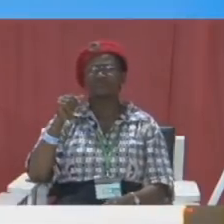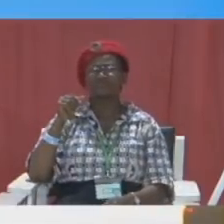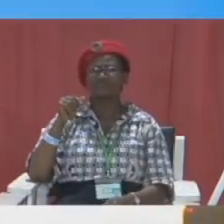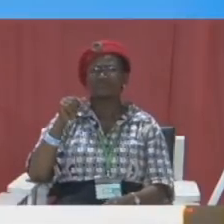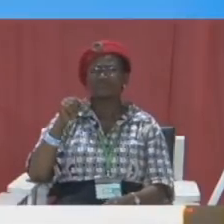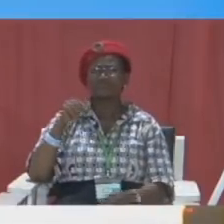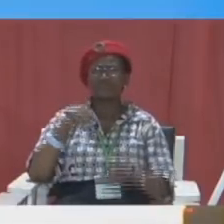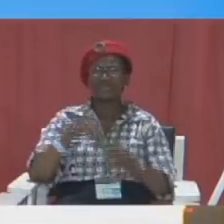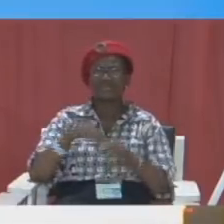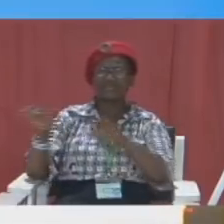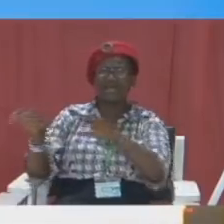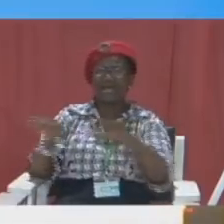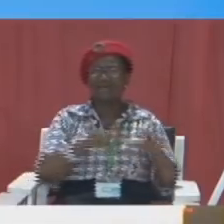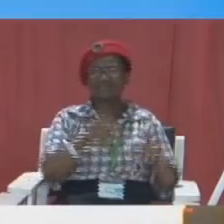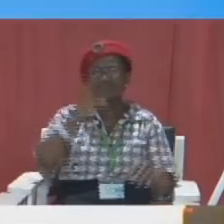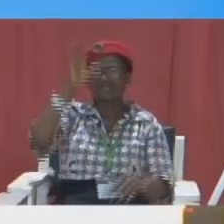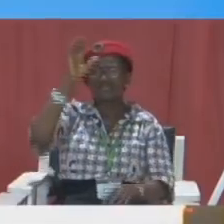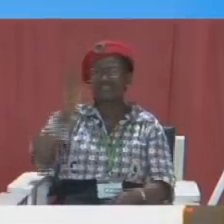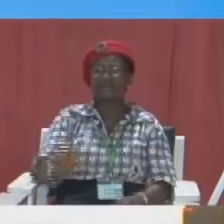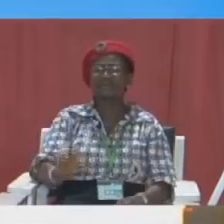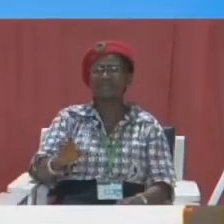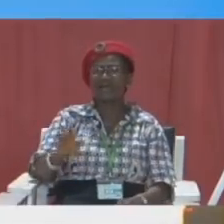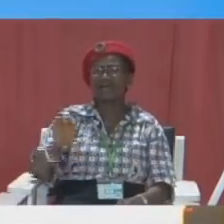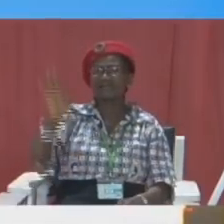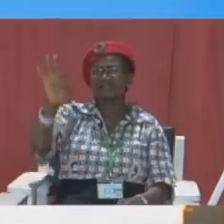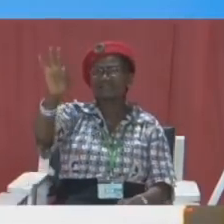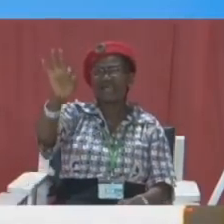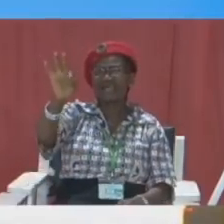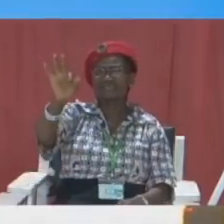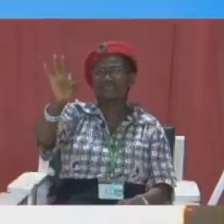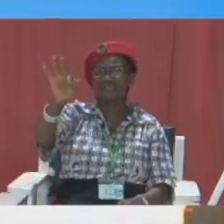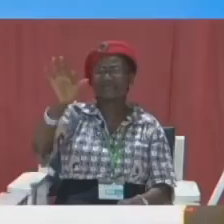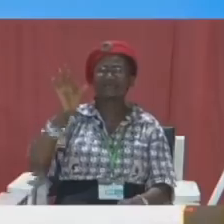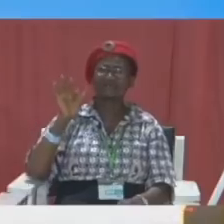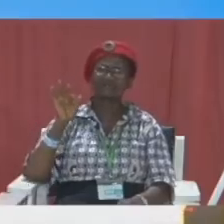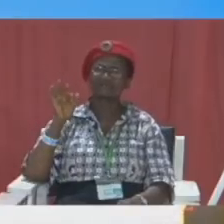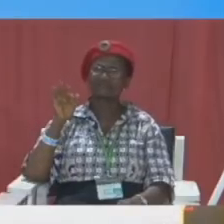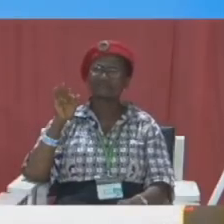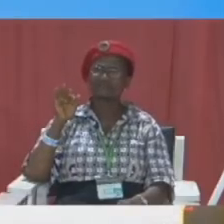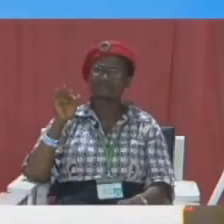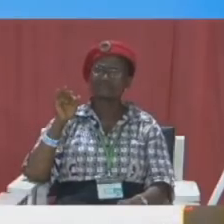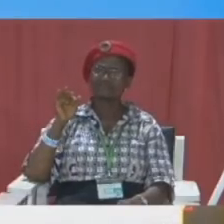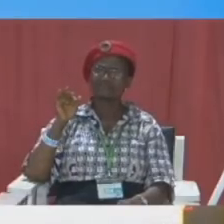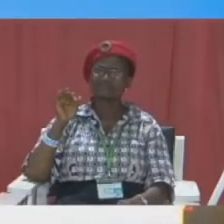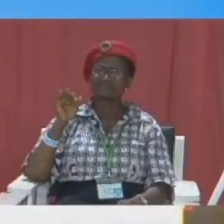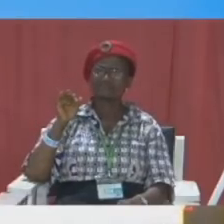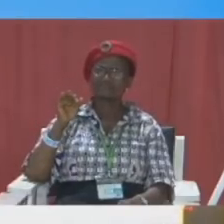In Acts chapter 19. Ni se apostoli ori kokan din ni ogun.